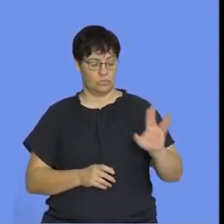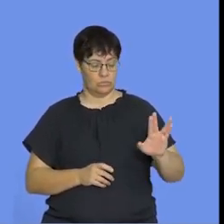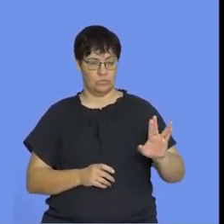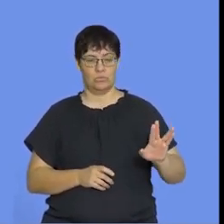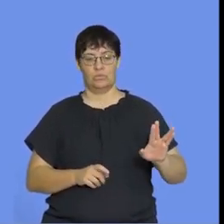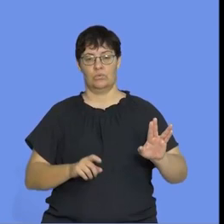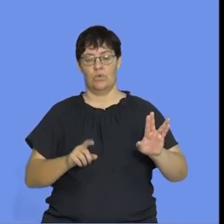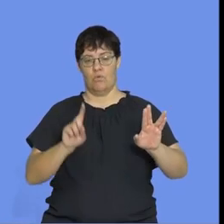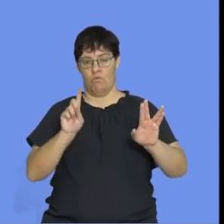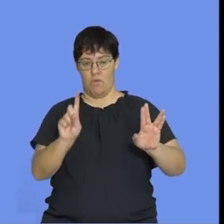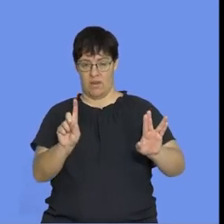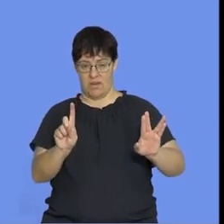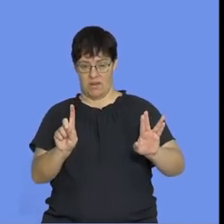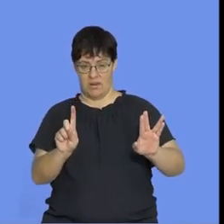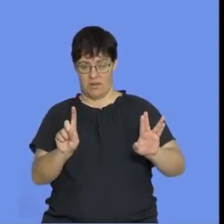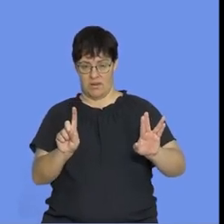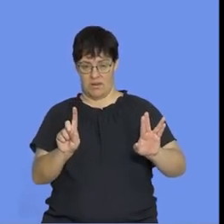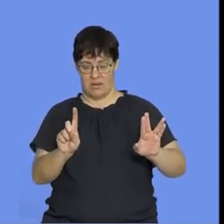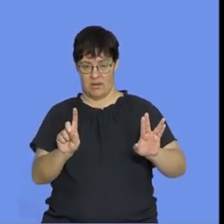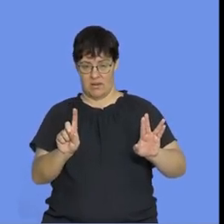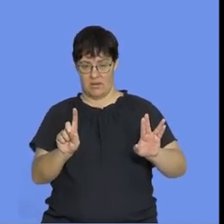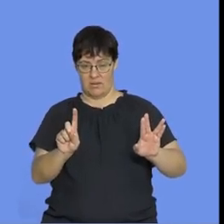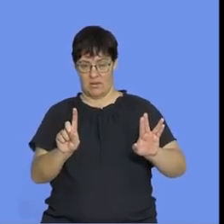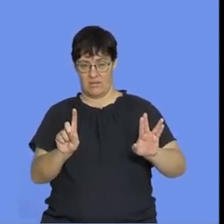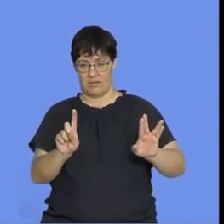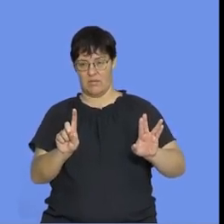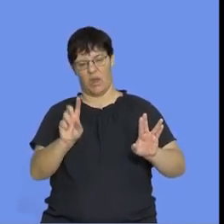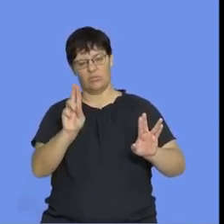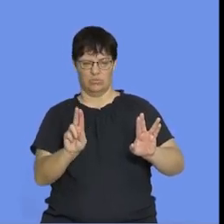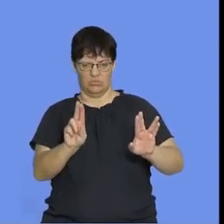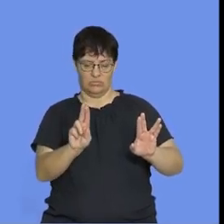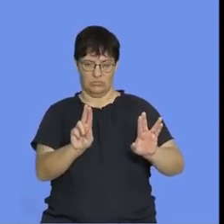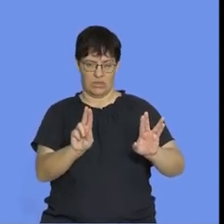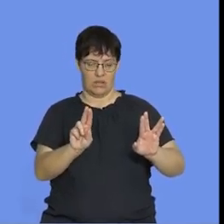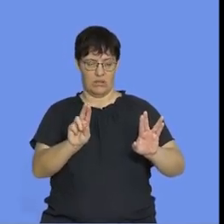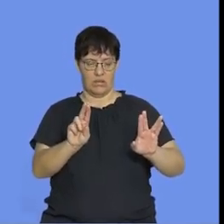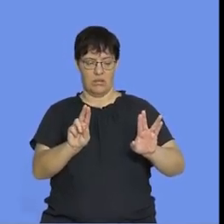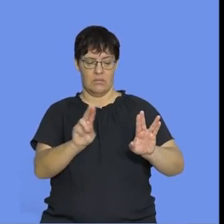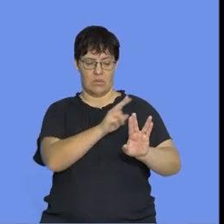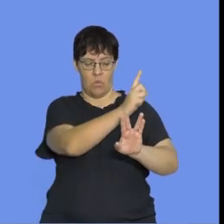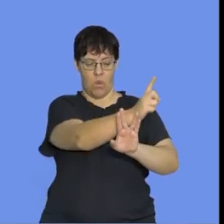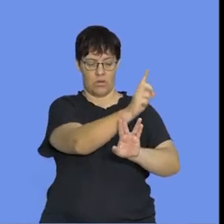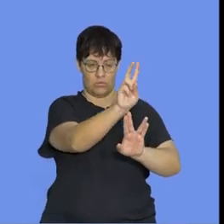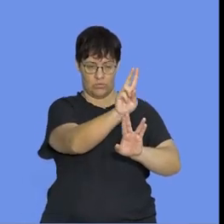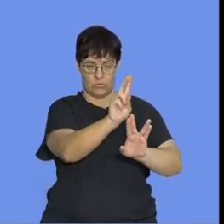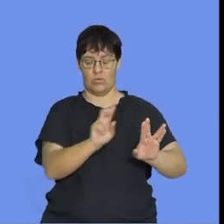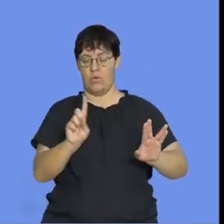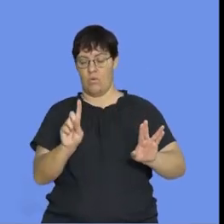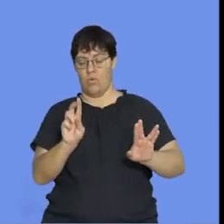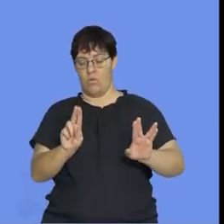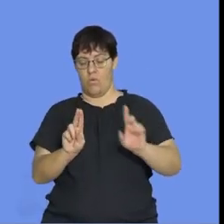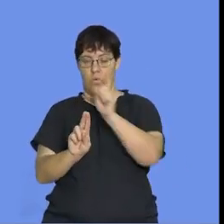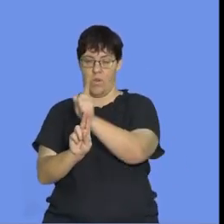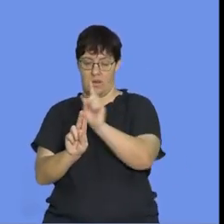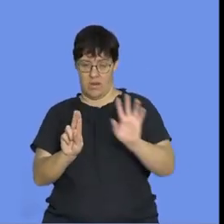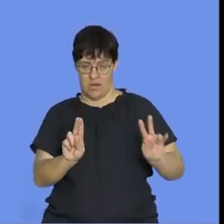There's actually 1 molecule. But if you look at the product side, this is a molecule of water.